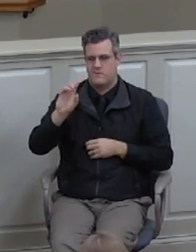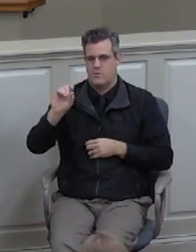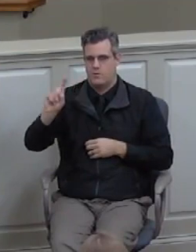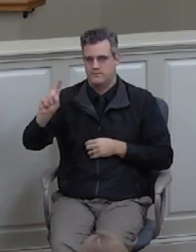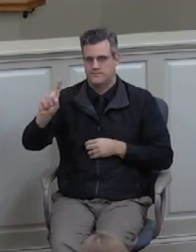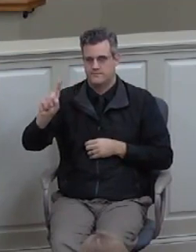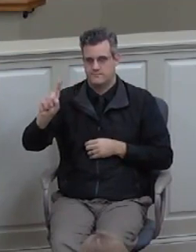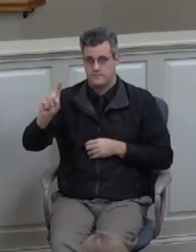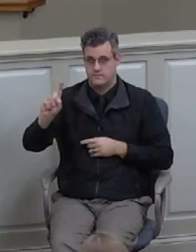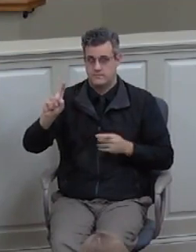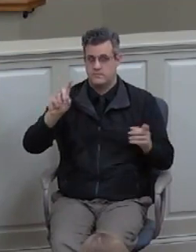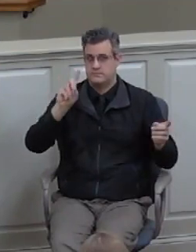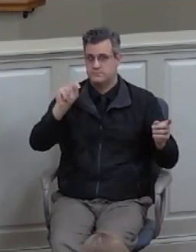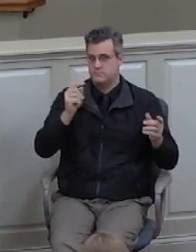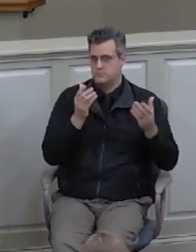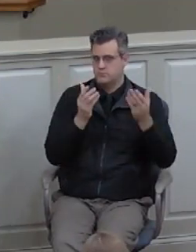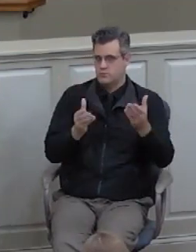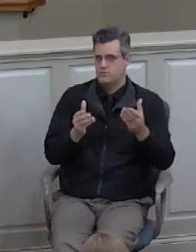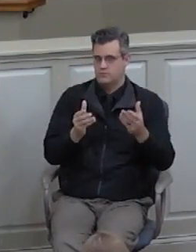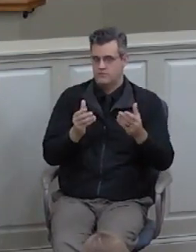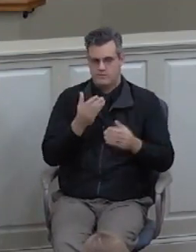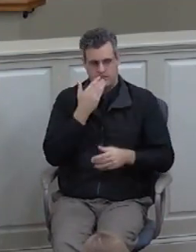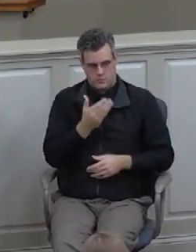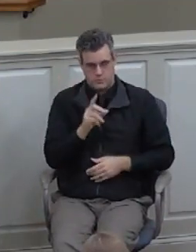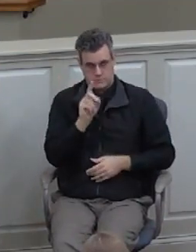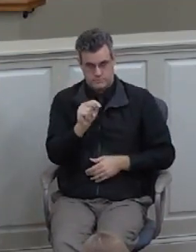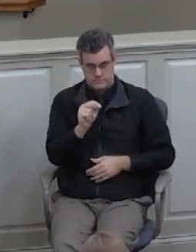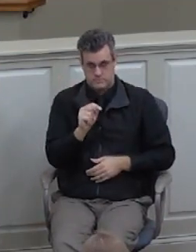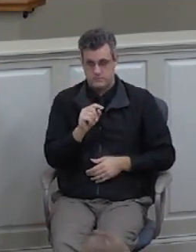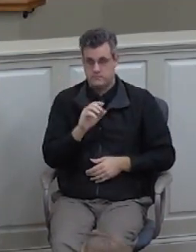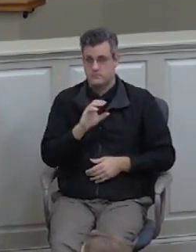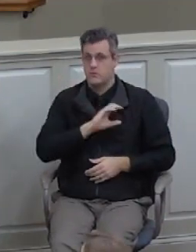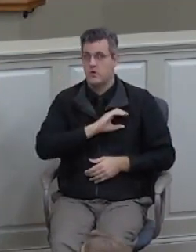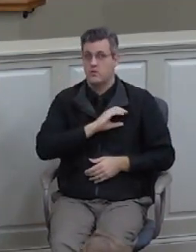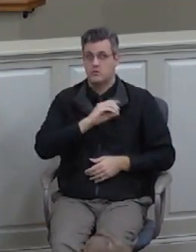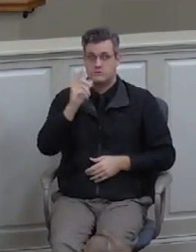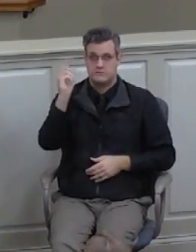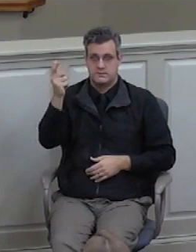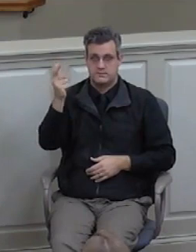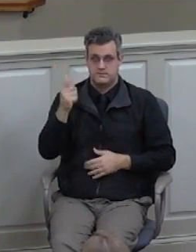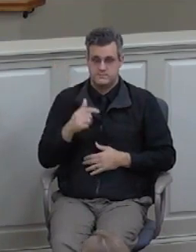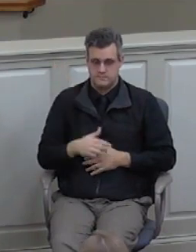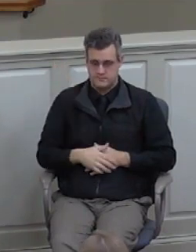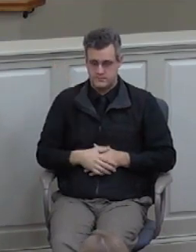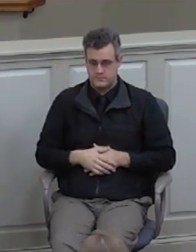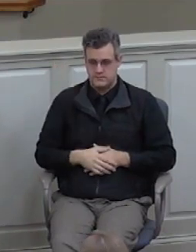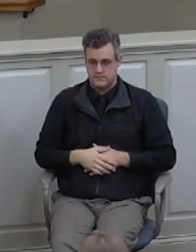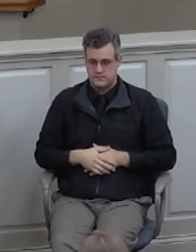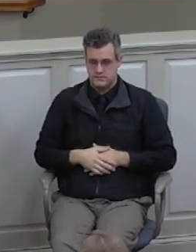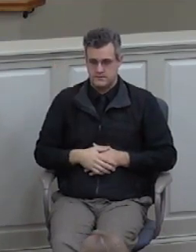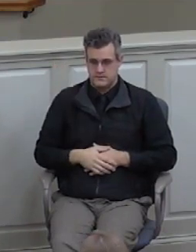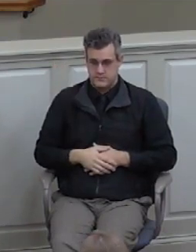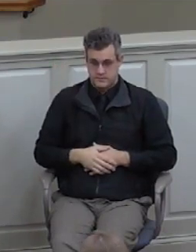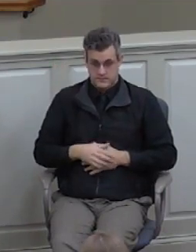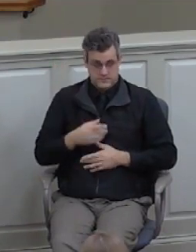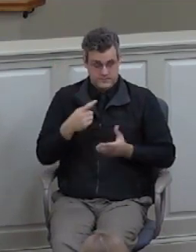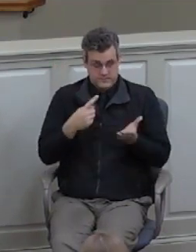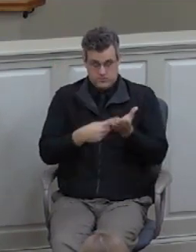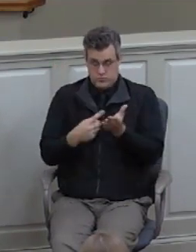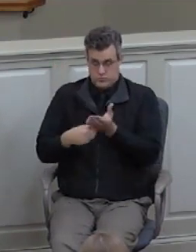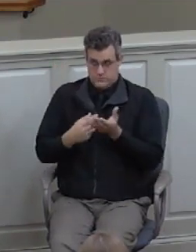2020-03-17-01? So moved. Thank you, Second. Commissioner Terry. Thank you, Commissioner Cottle. Any